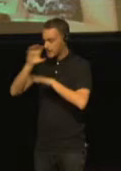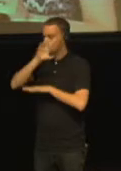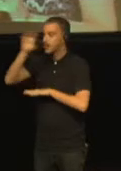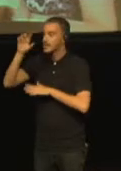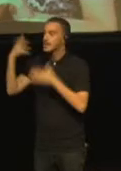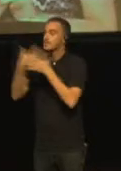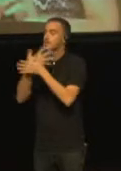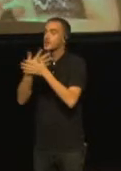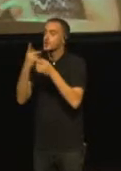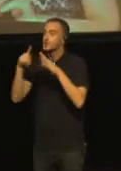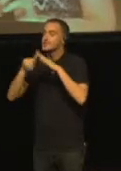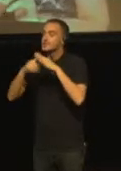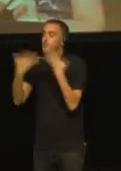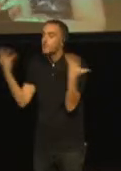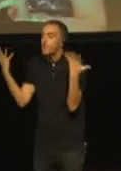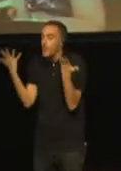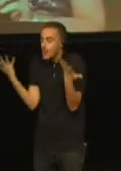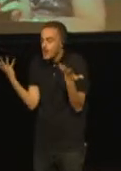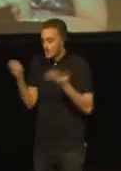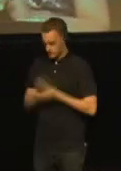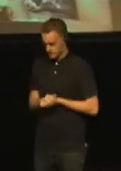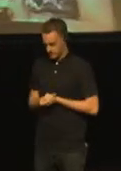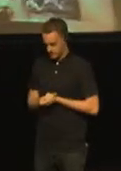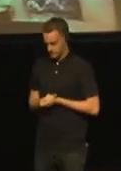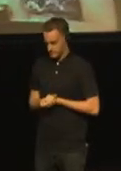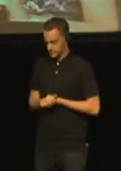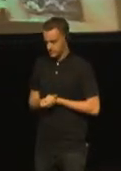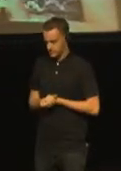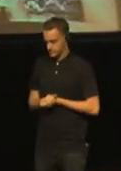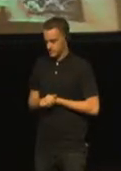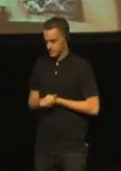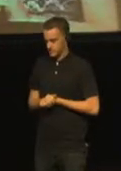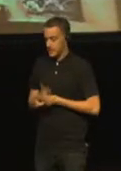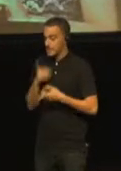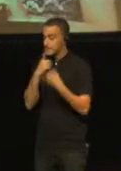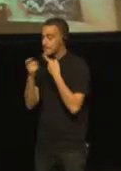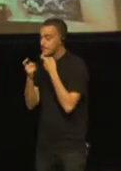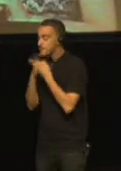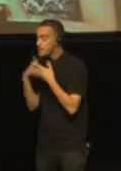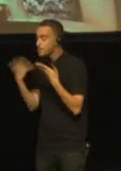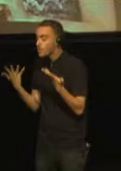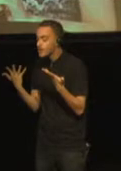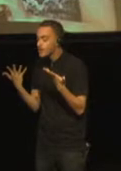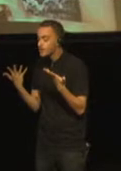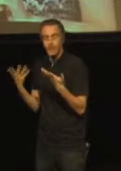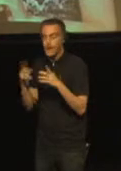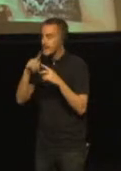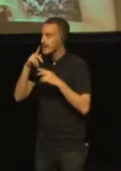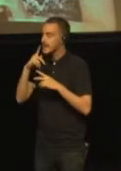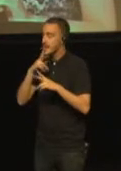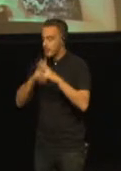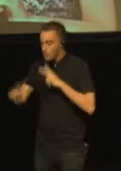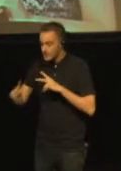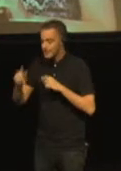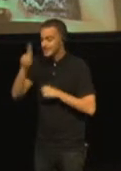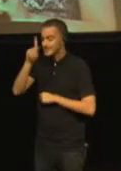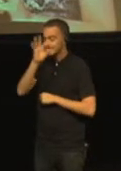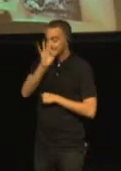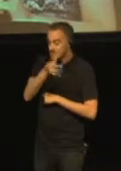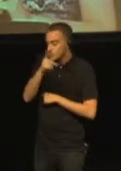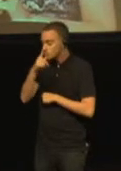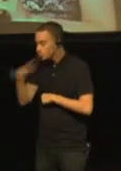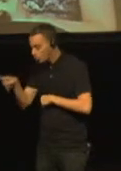information. Now, most of the questions were yes, no answers questions, binary questions, but states were very keen